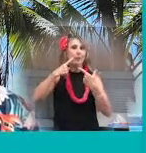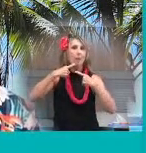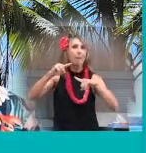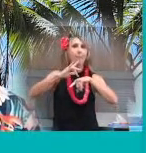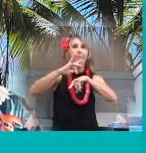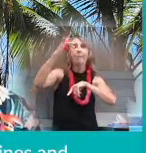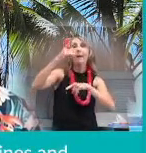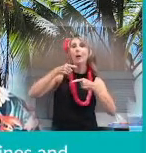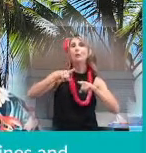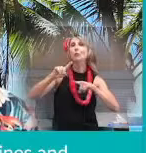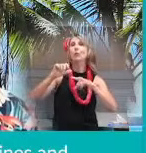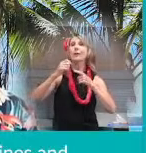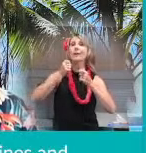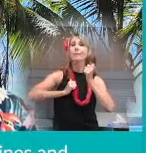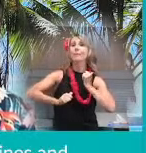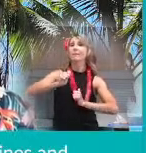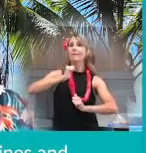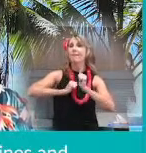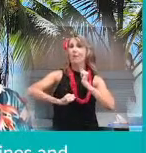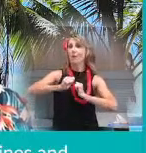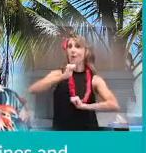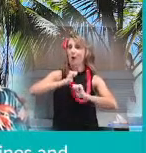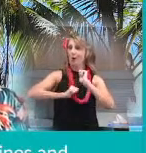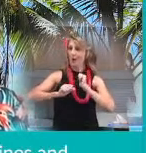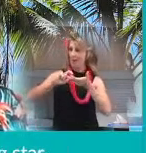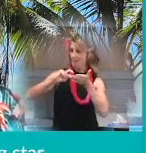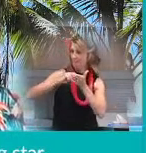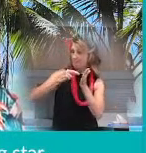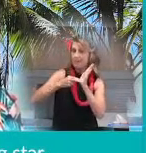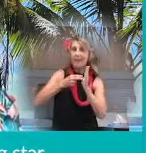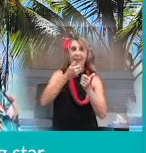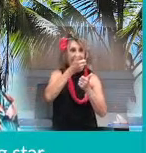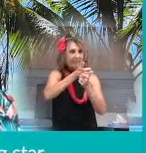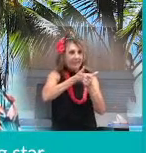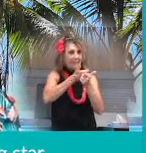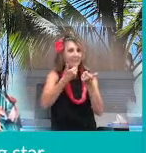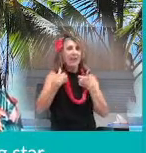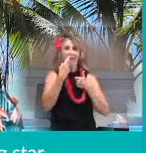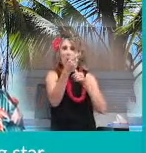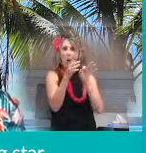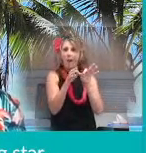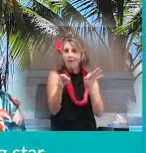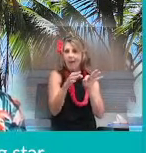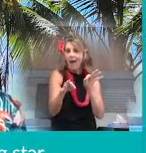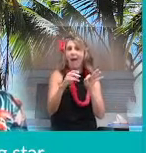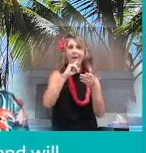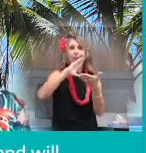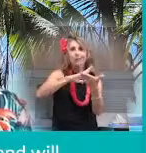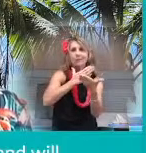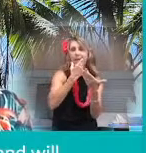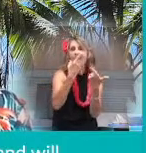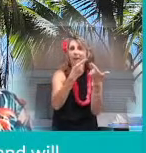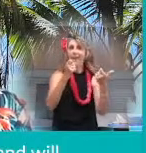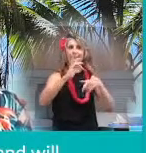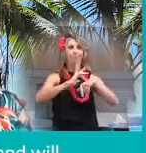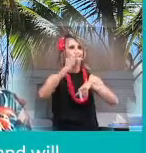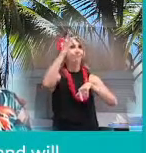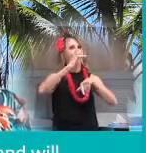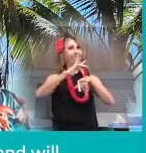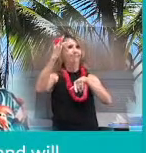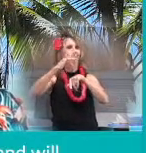during musicals by giving each one his or her own lines and an opportunity to be a shining star. Mary Lou is